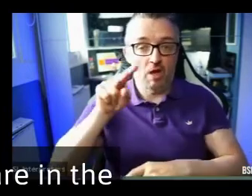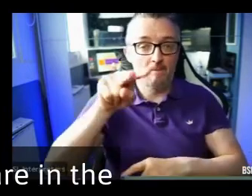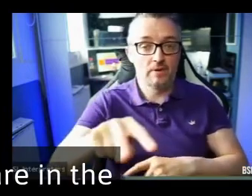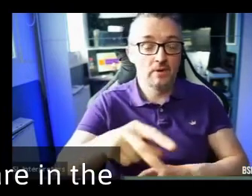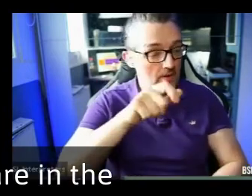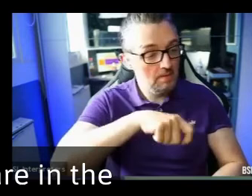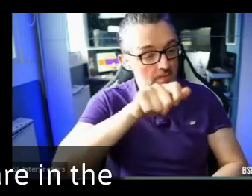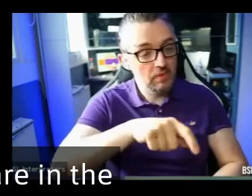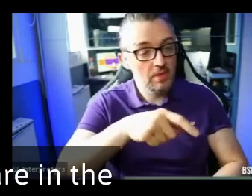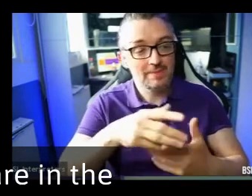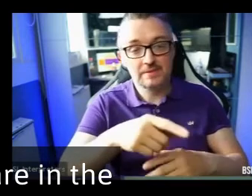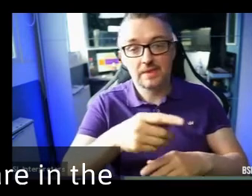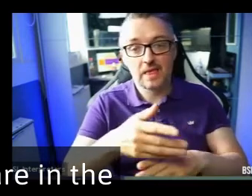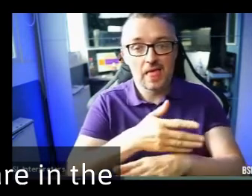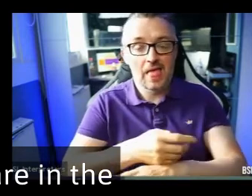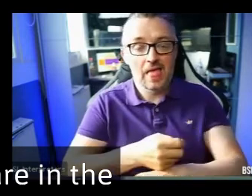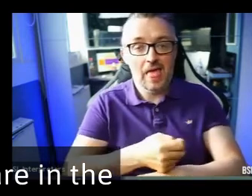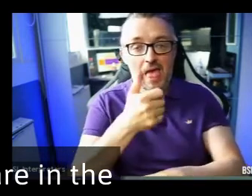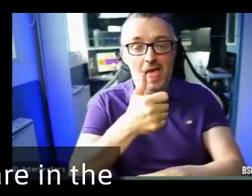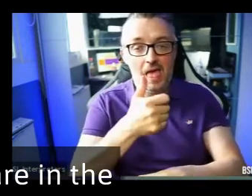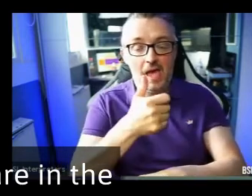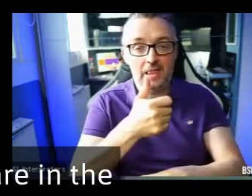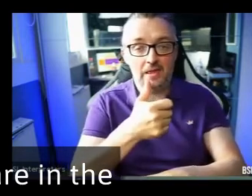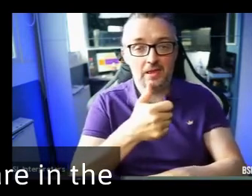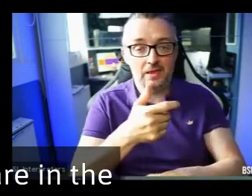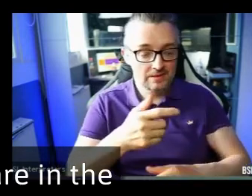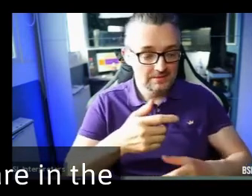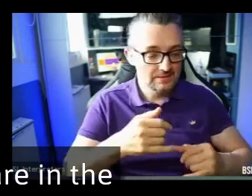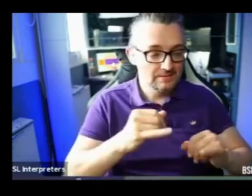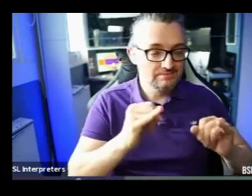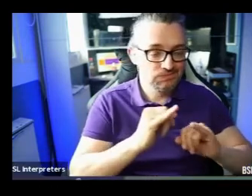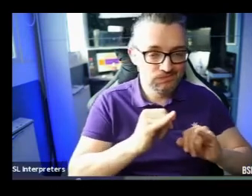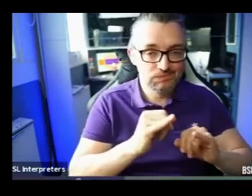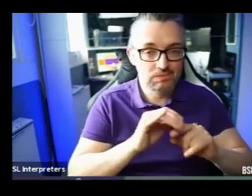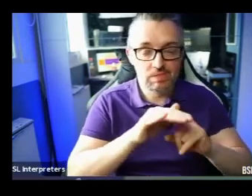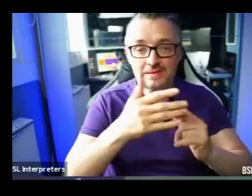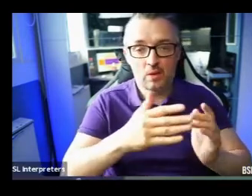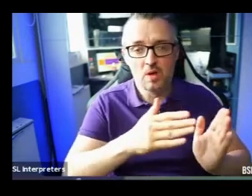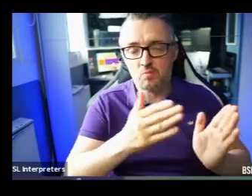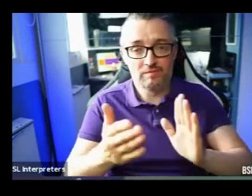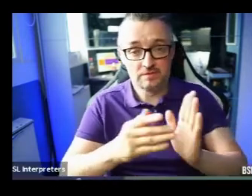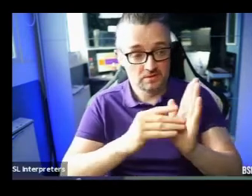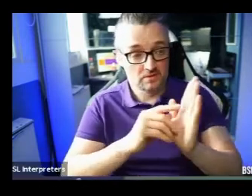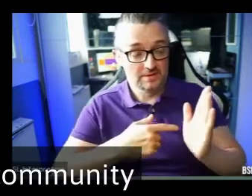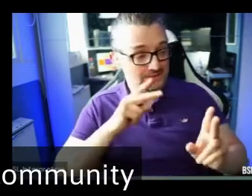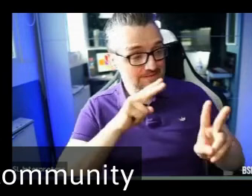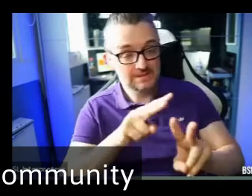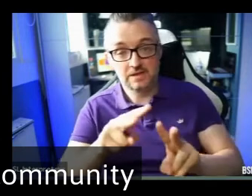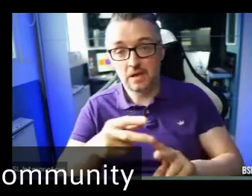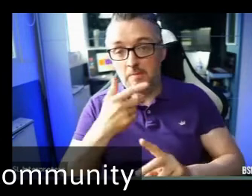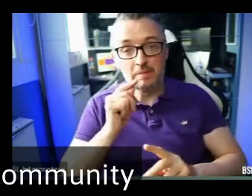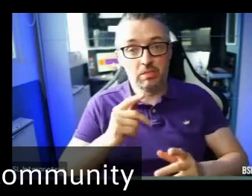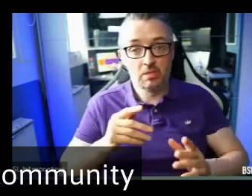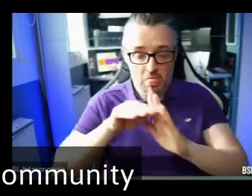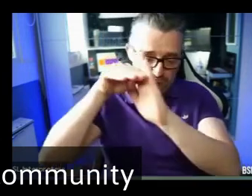3 years. Individuals who were in the early stages have progressed significantly. Those that were in the mid stages have moved to the later stages. And what